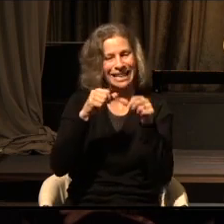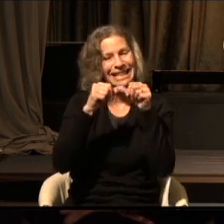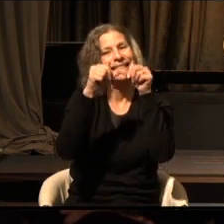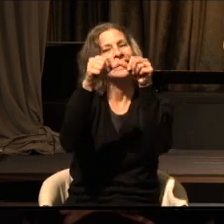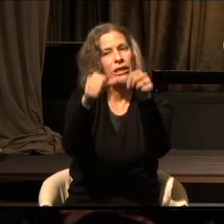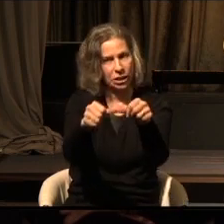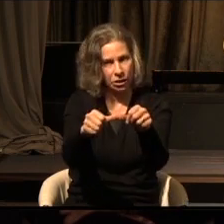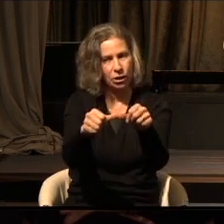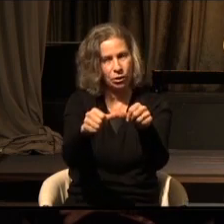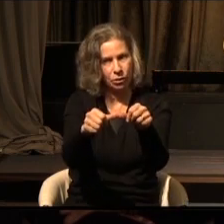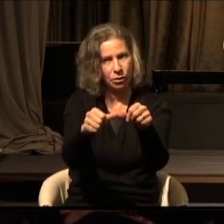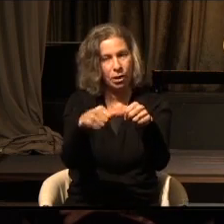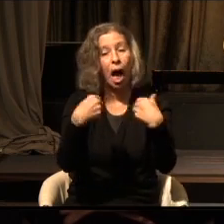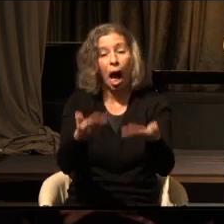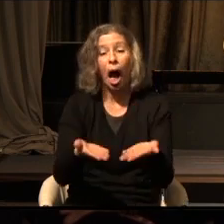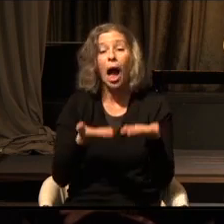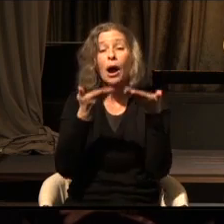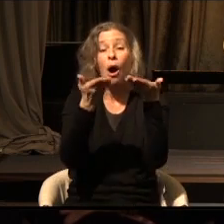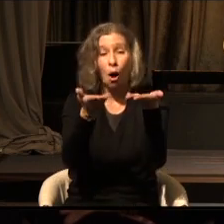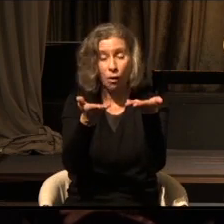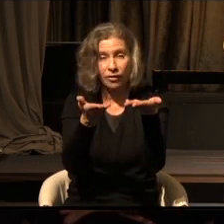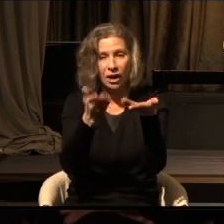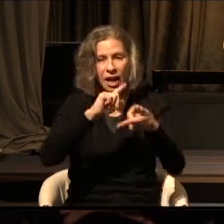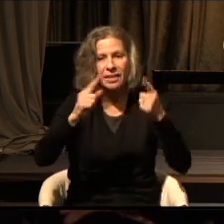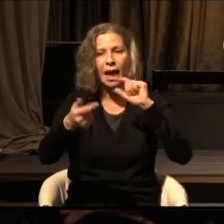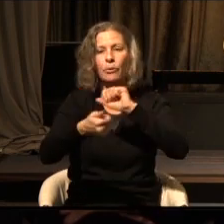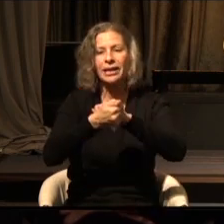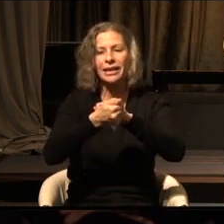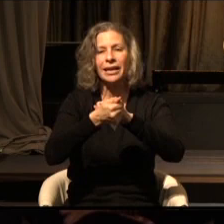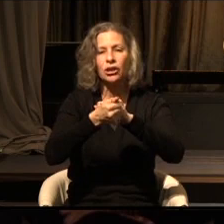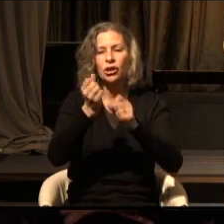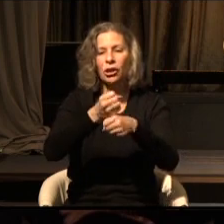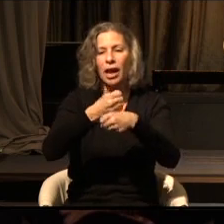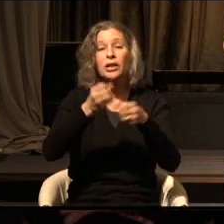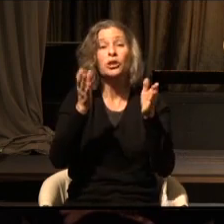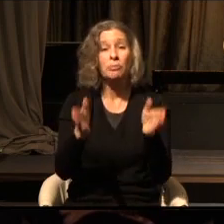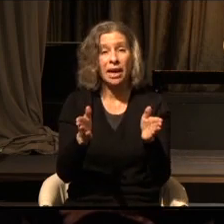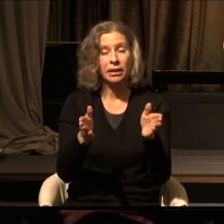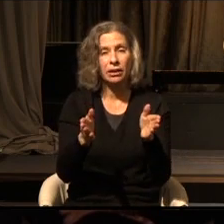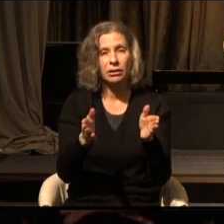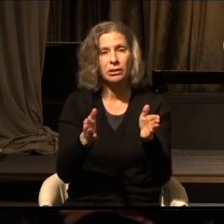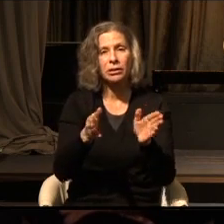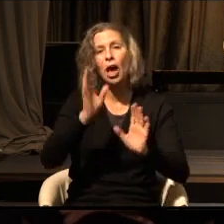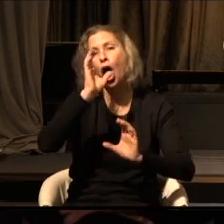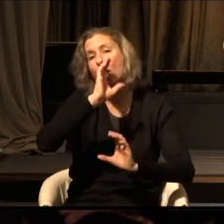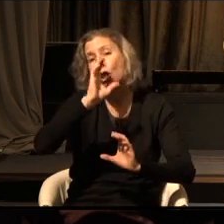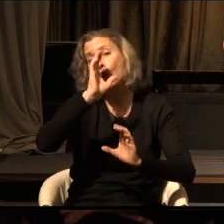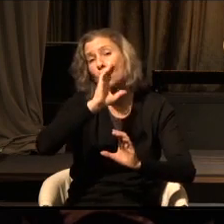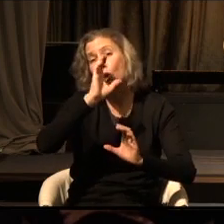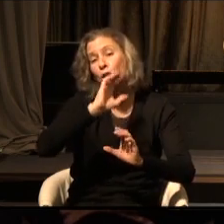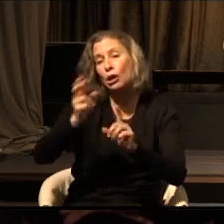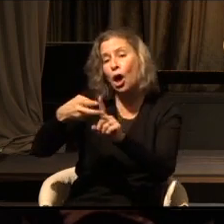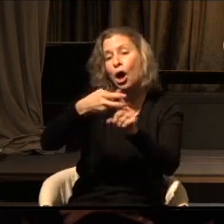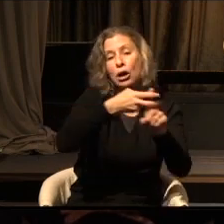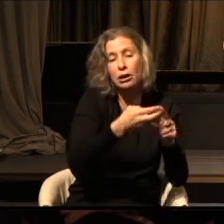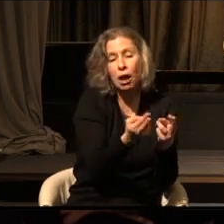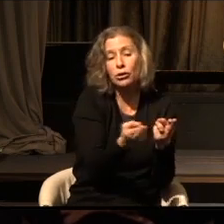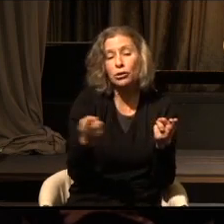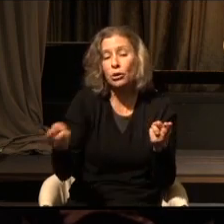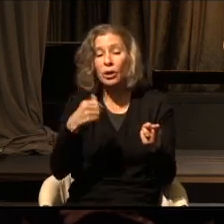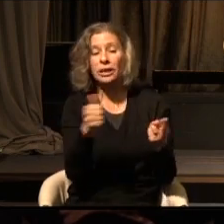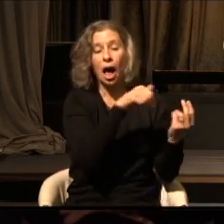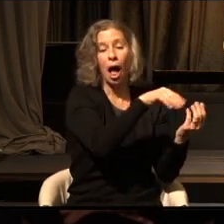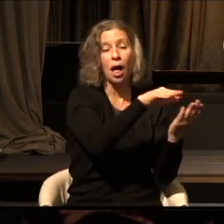so I offer that we change makers also look to source these other methodologies